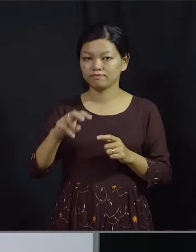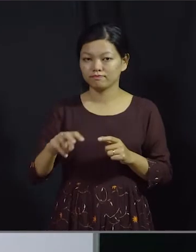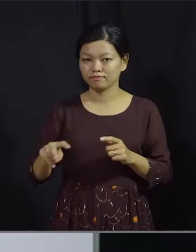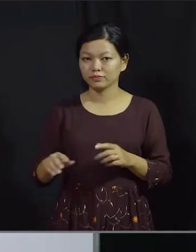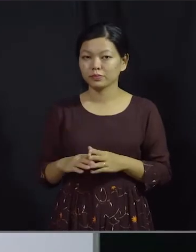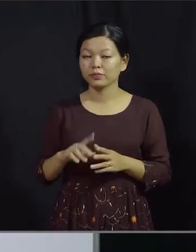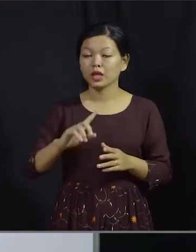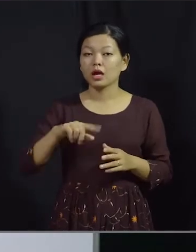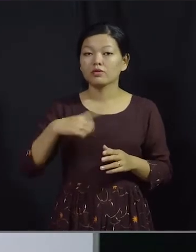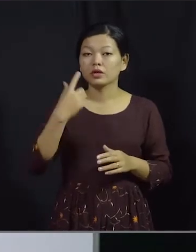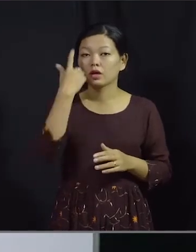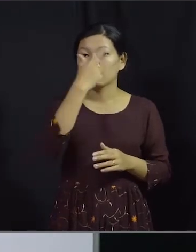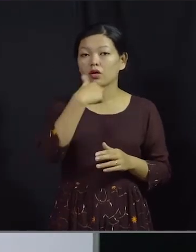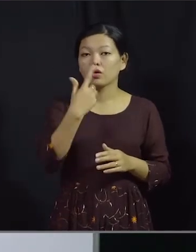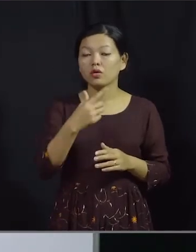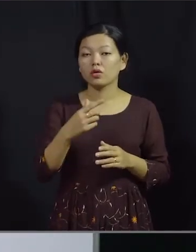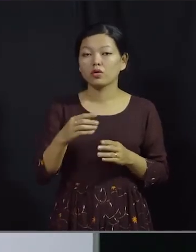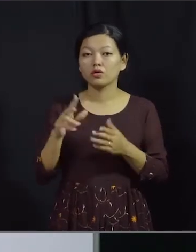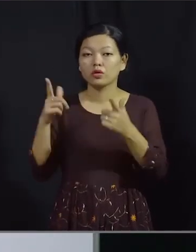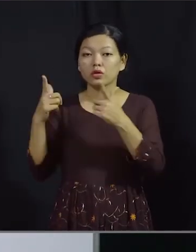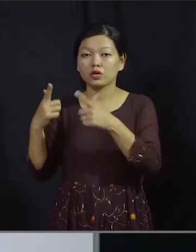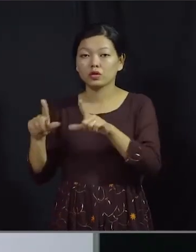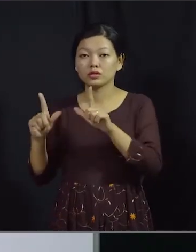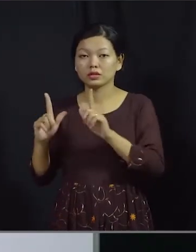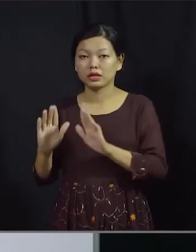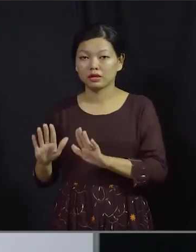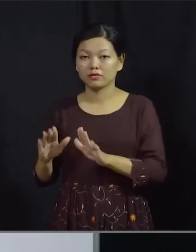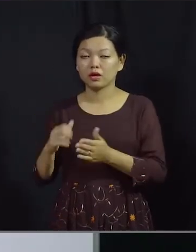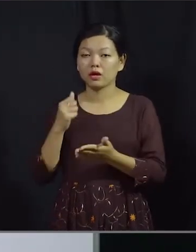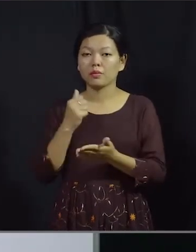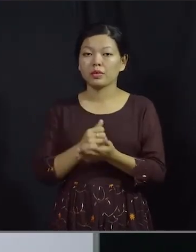has to get certain amount from gaining partner. This is very easy.